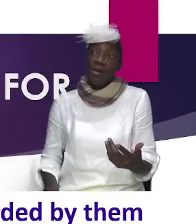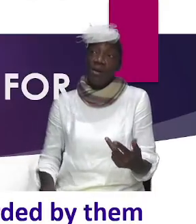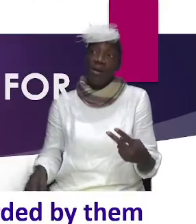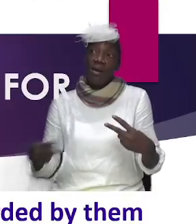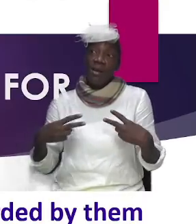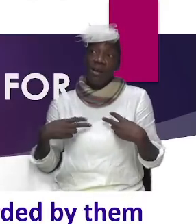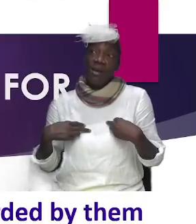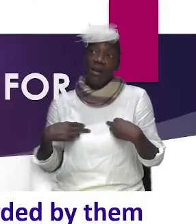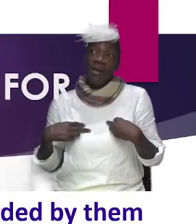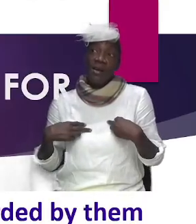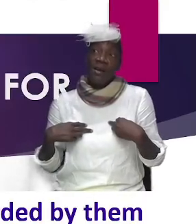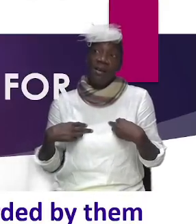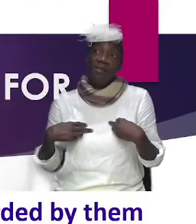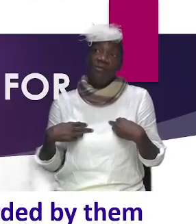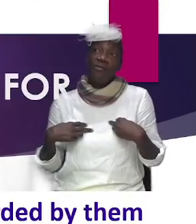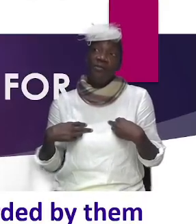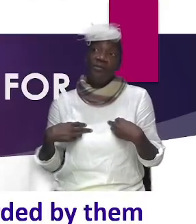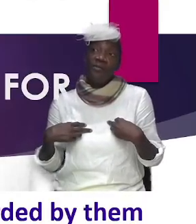have